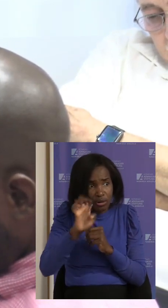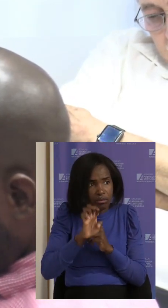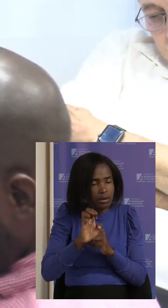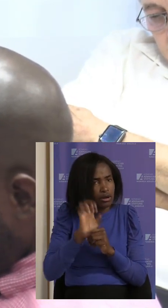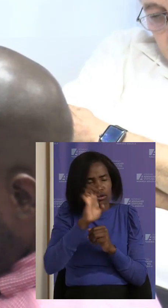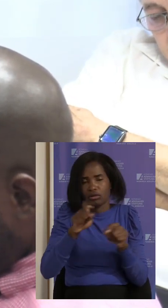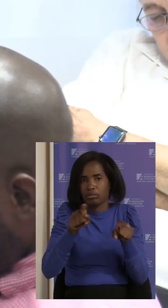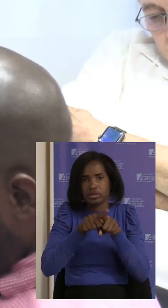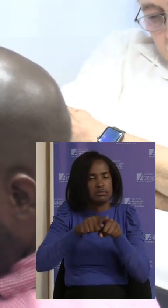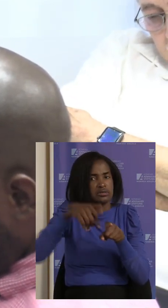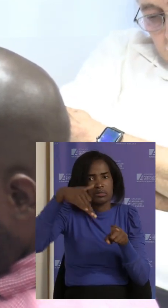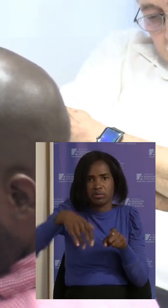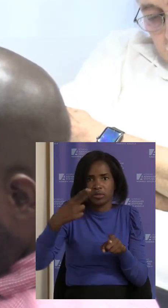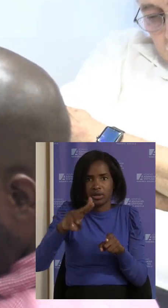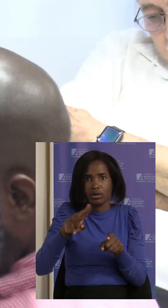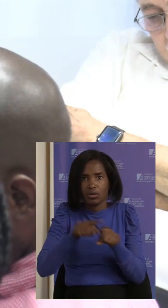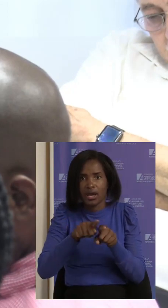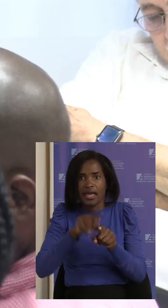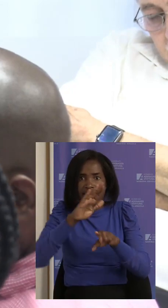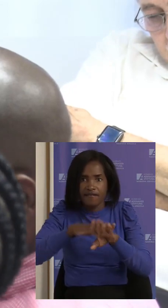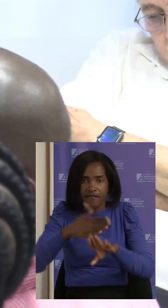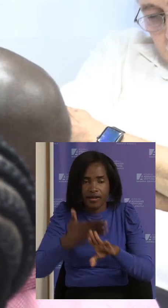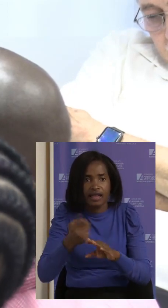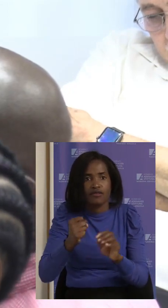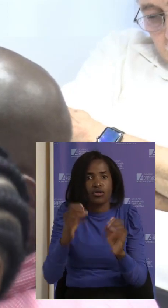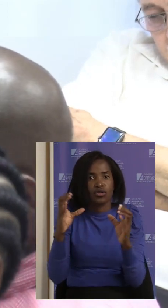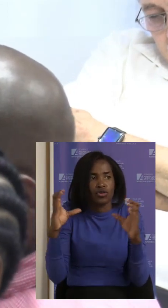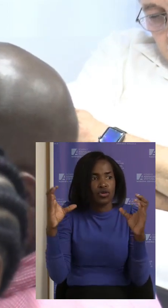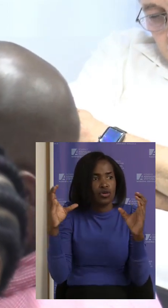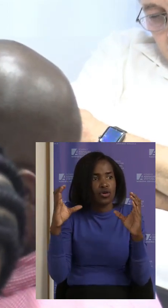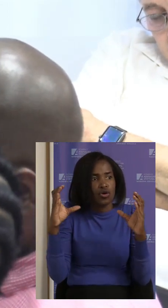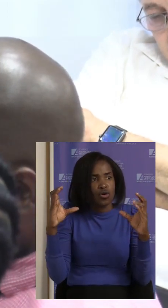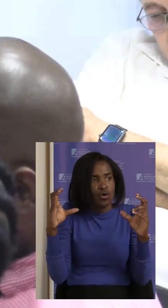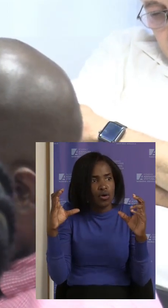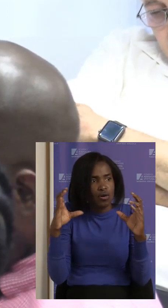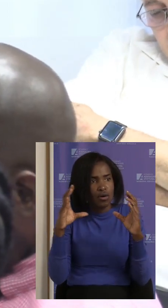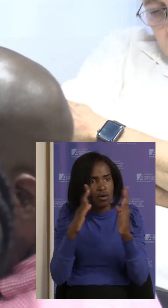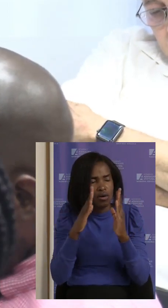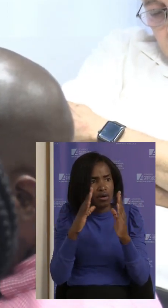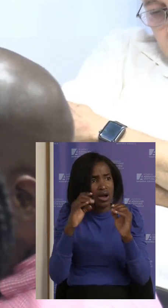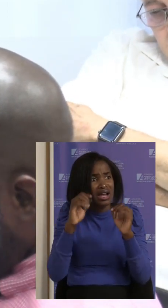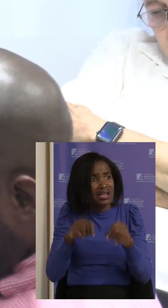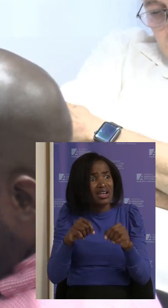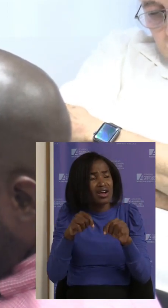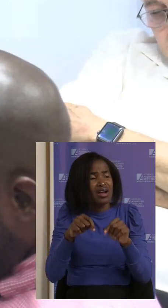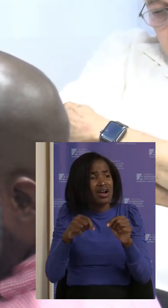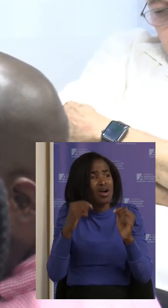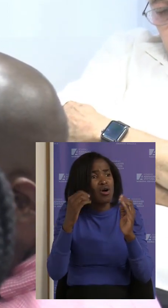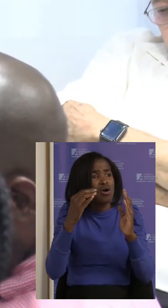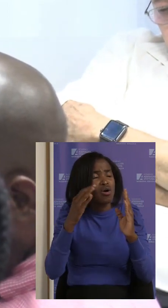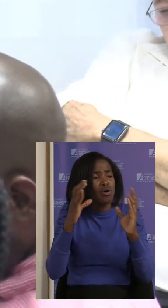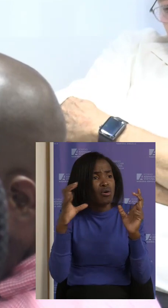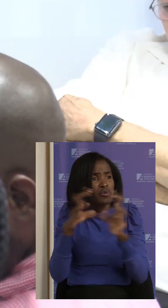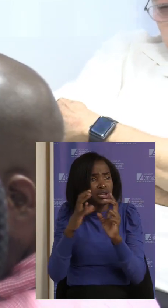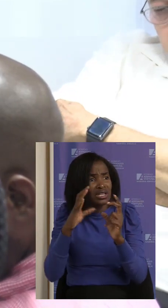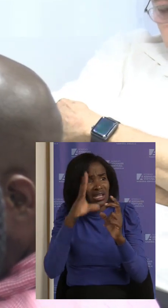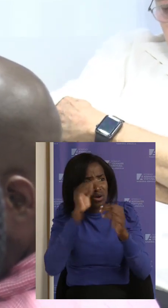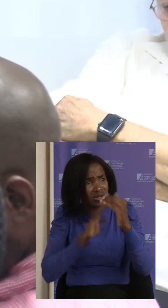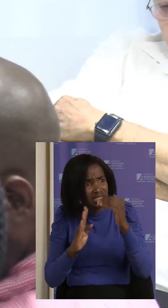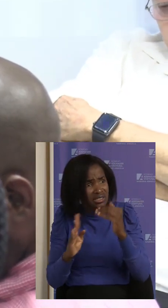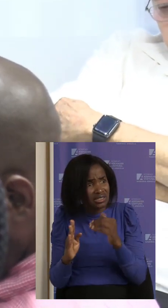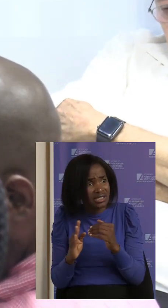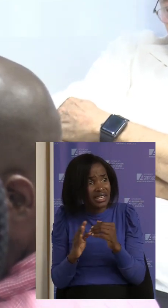in their context is that they have, like, for example, community hostels. In Windhoek here, there could be a lot of community hostels where kids are,